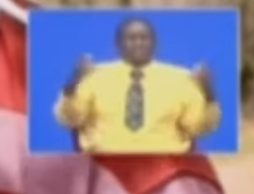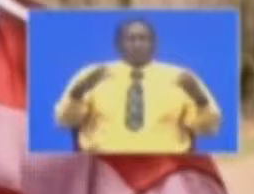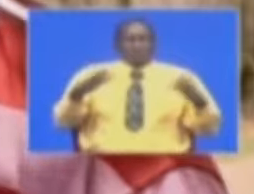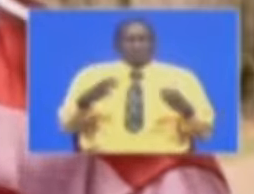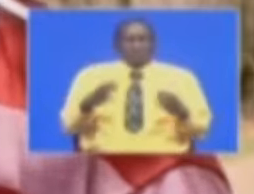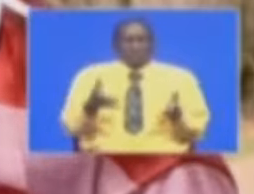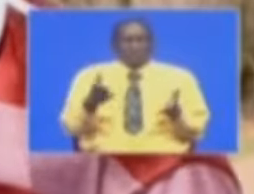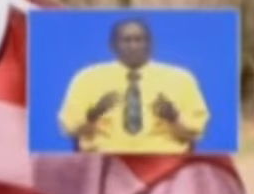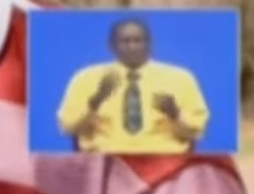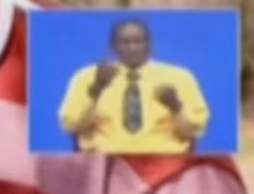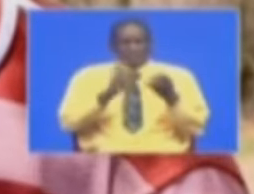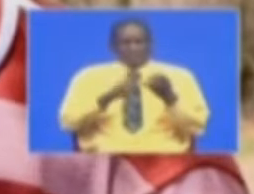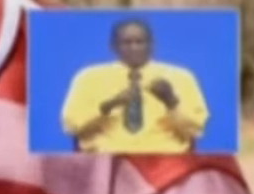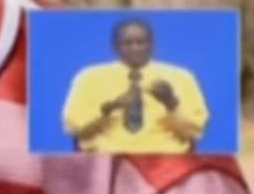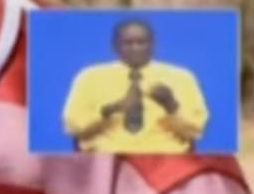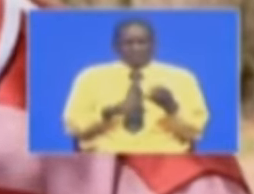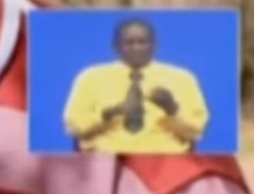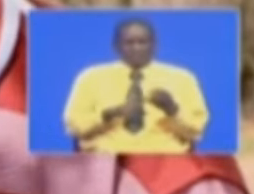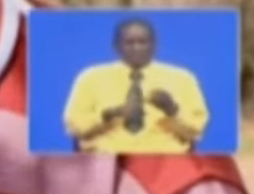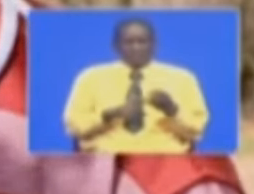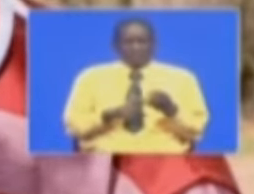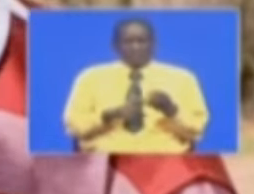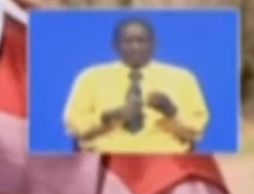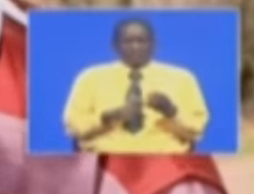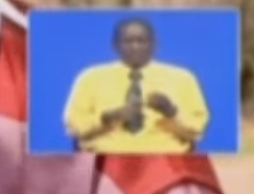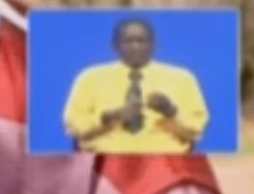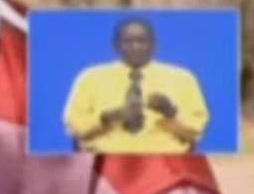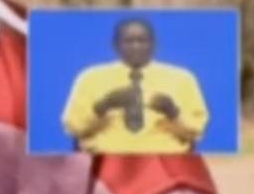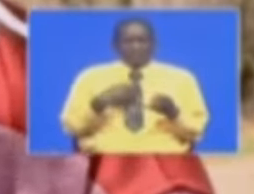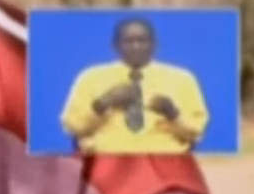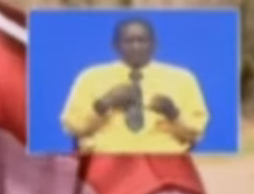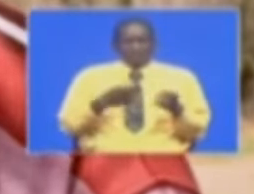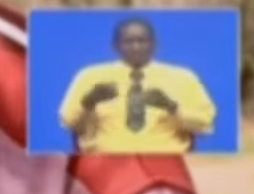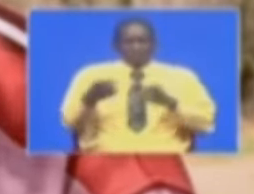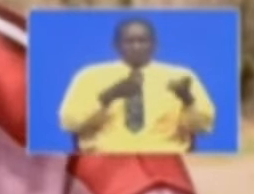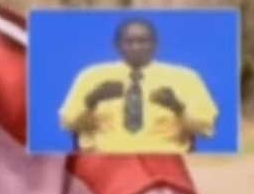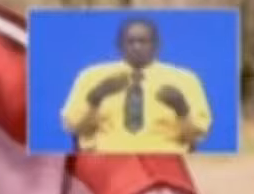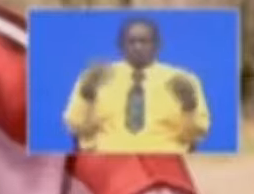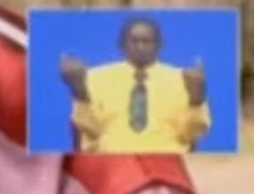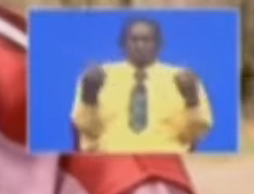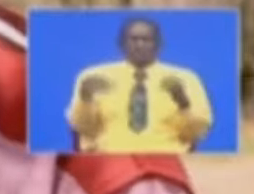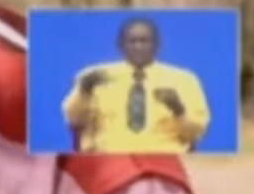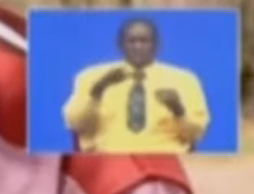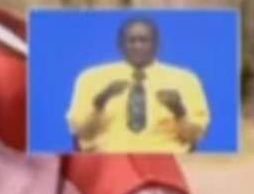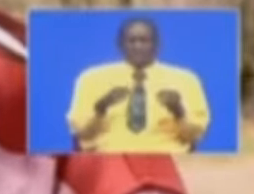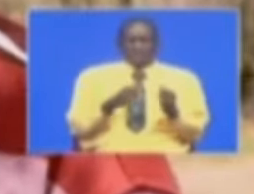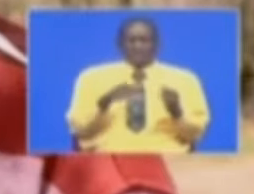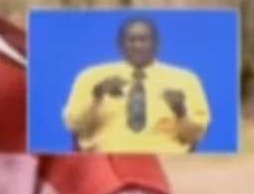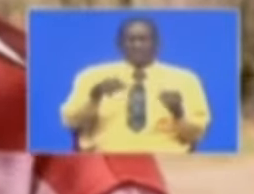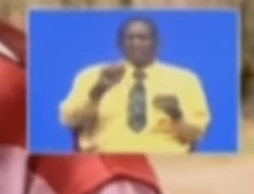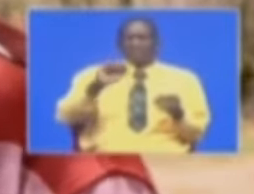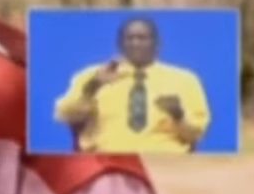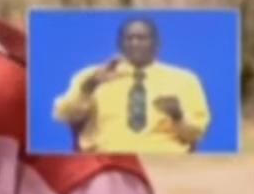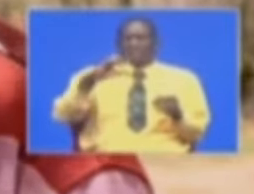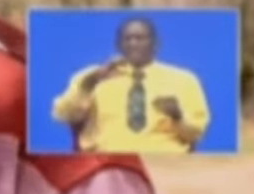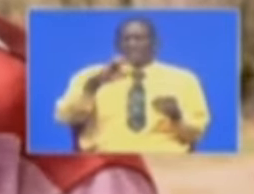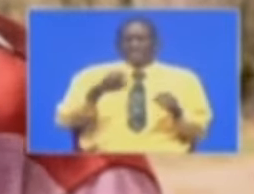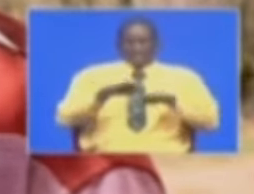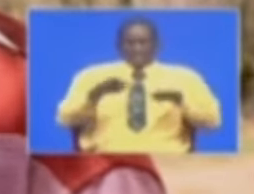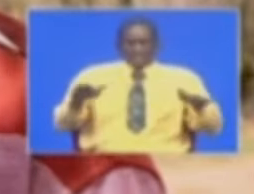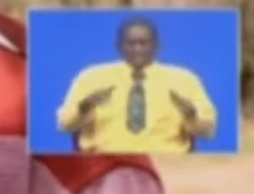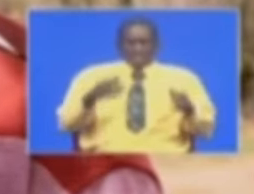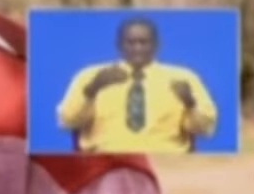one, opt for plant and controlled grazing, and in their rangelands, they have to